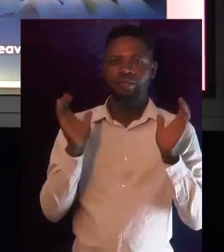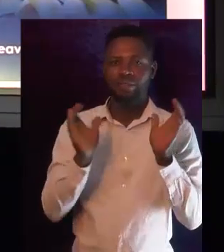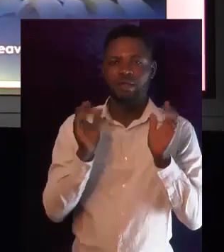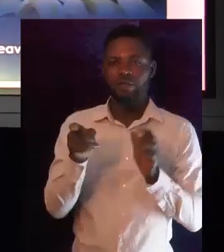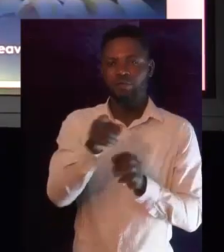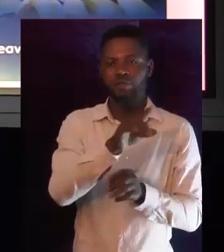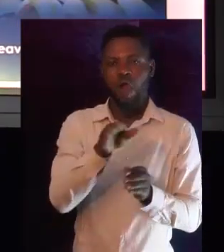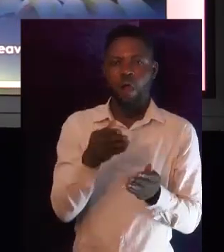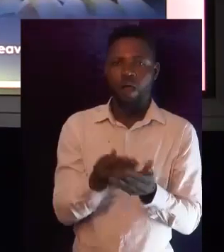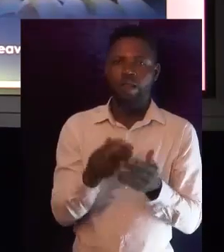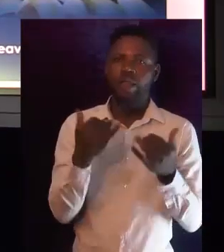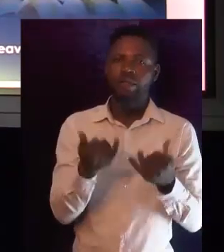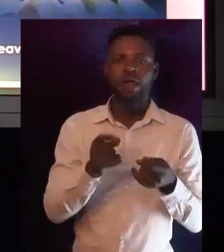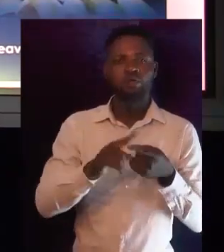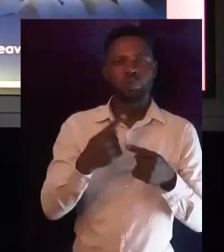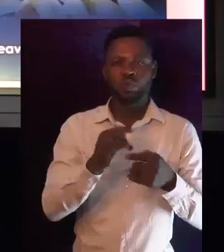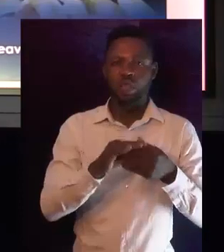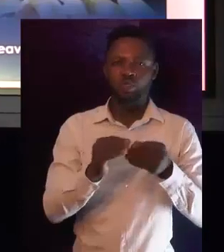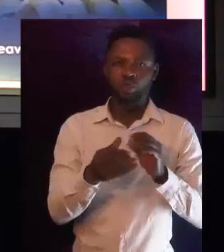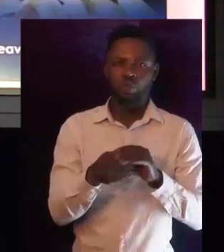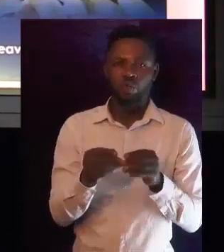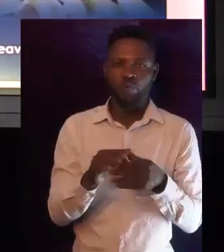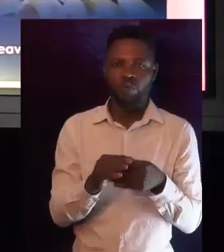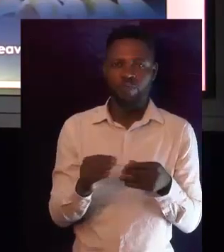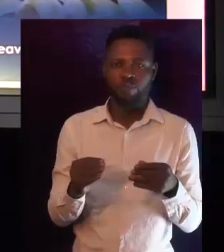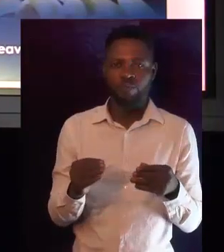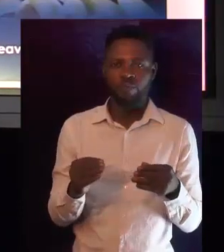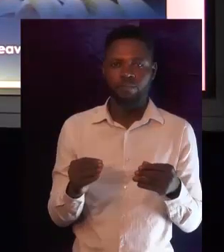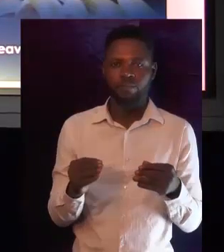I celebrate you all. Now to the story.